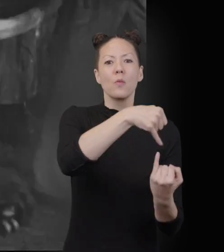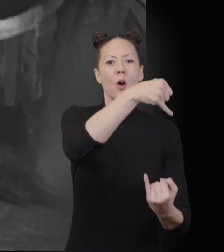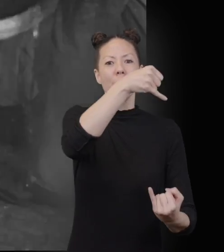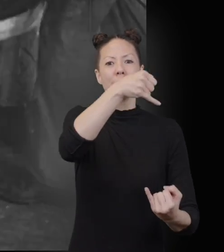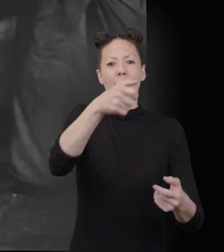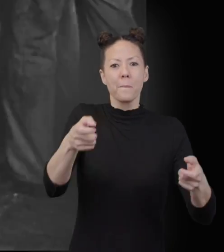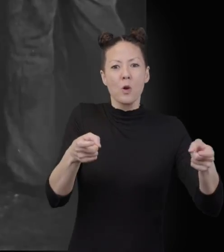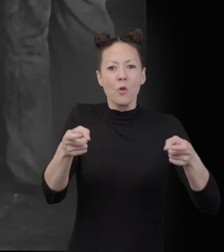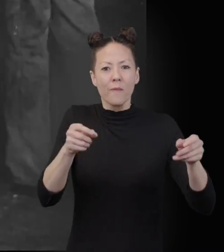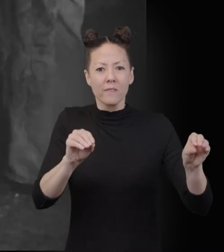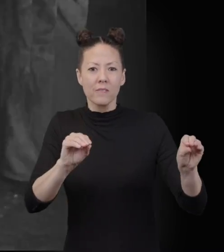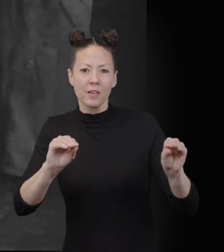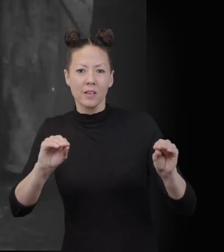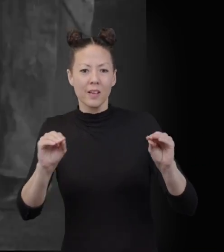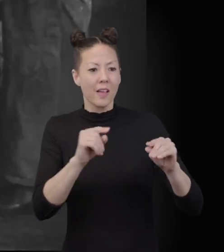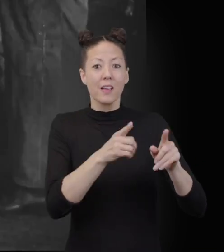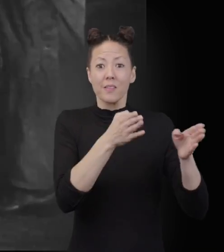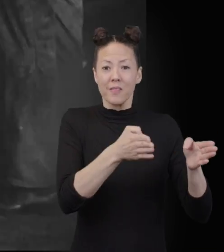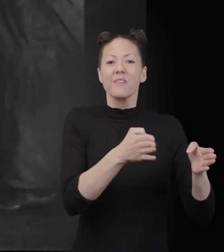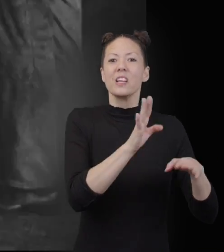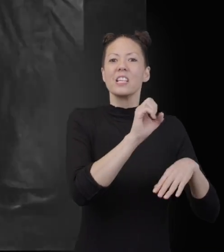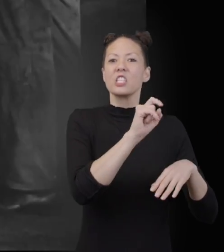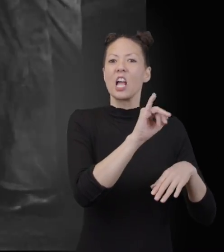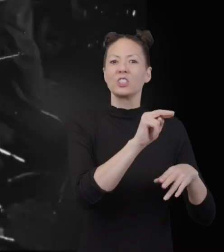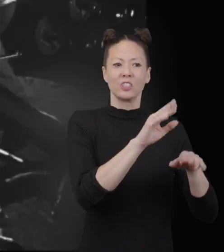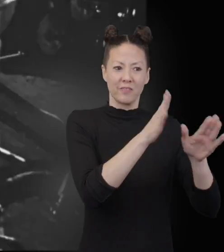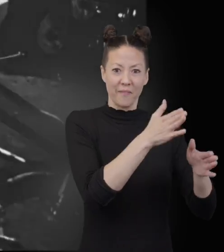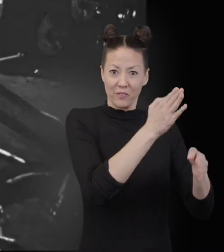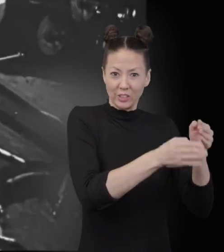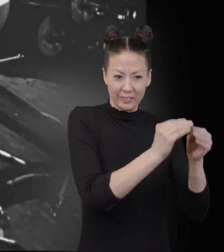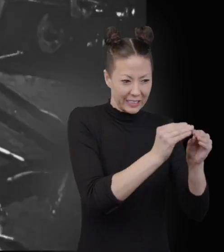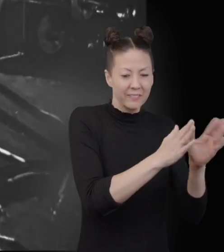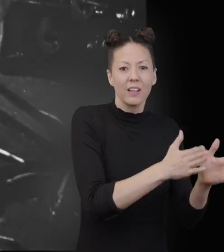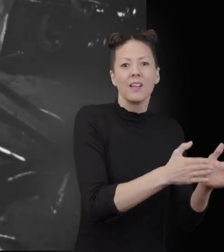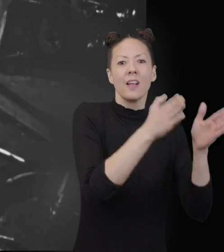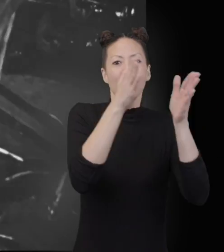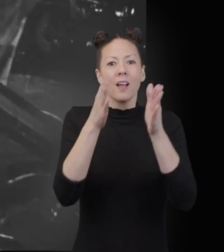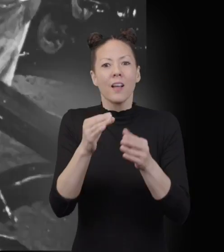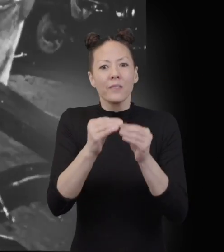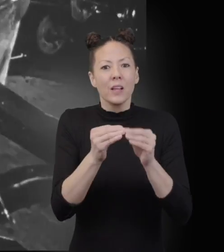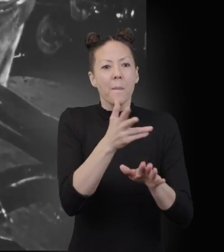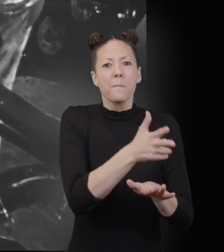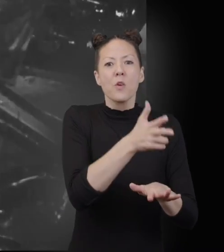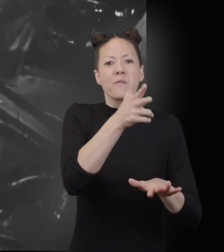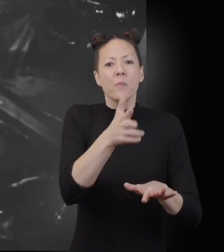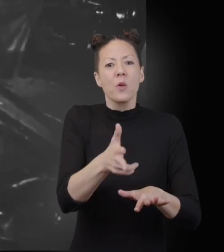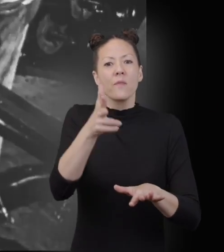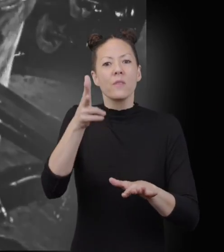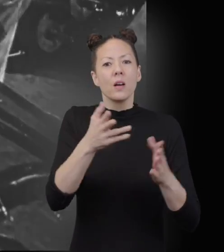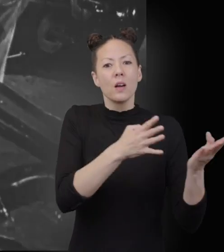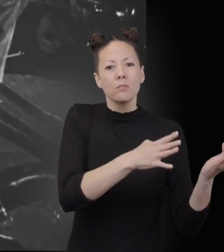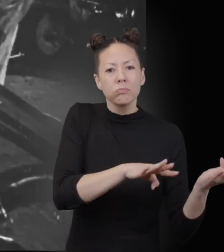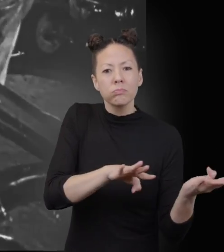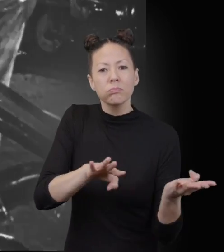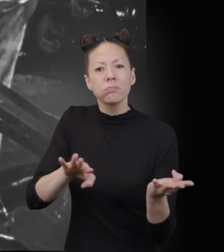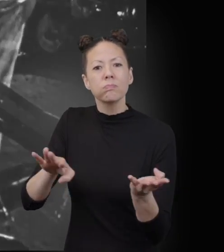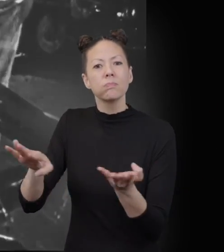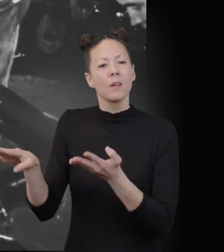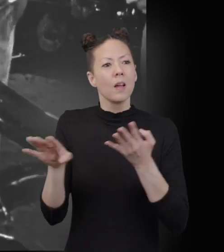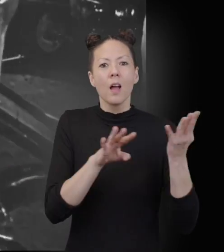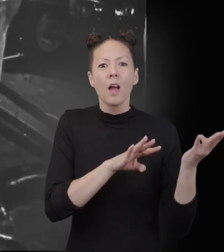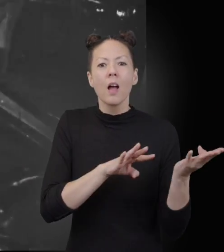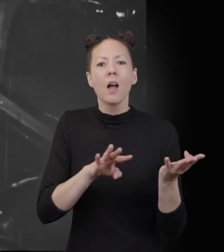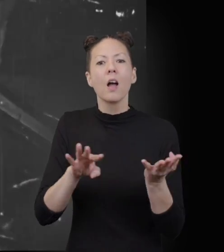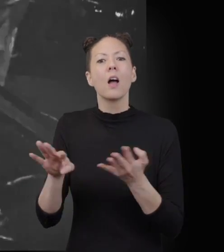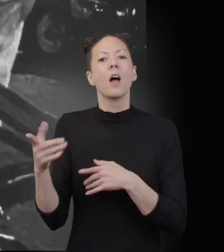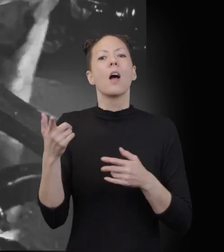that moved it from station to station. At each station, a worker would then add a part to the vehicle. As people